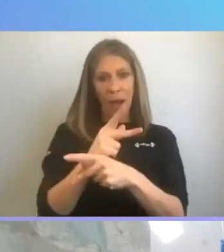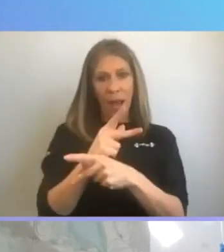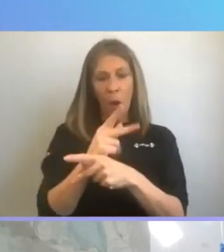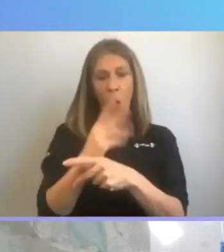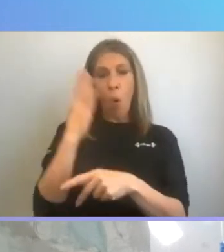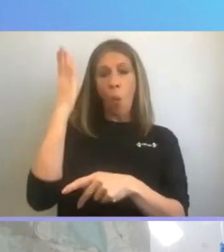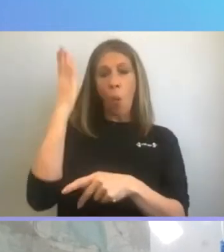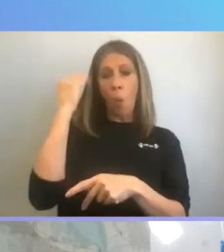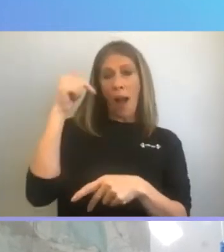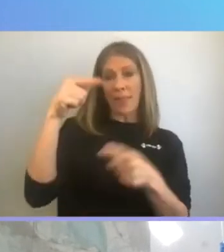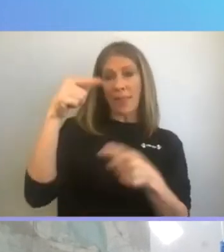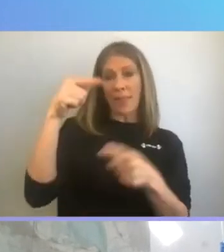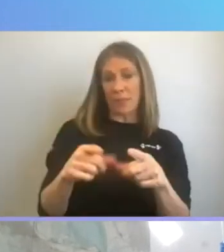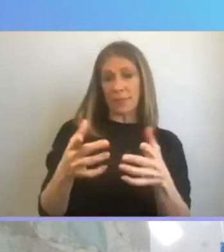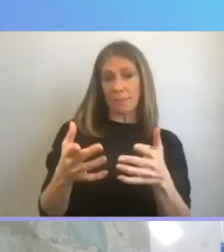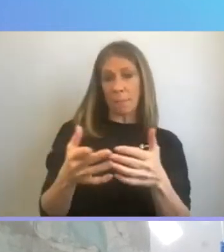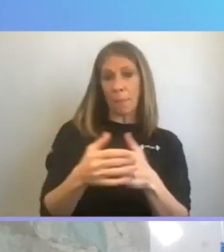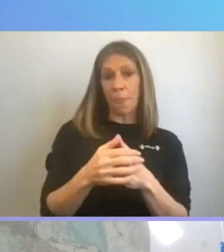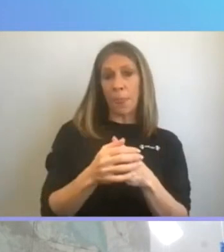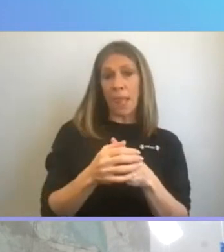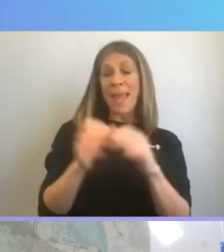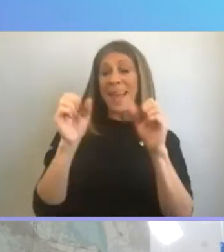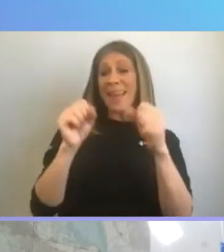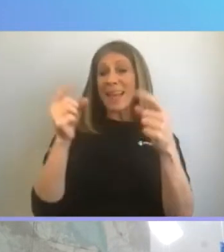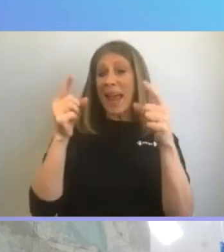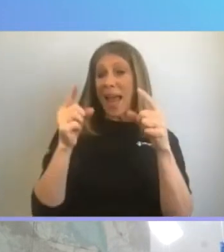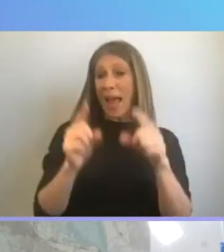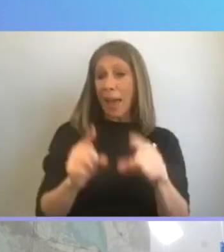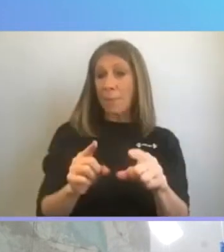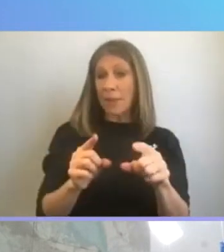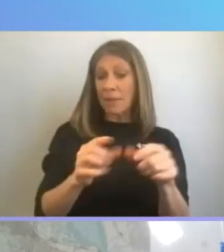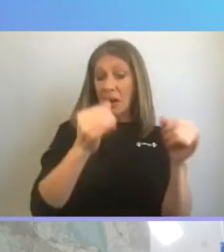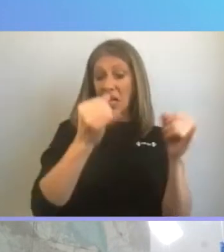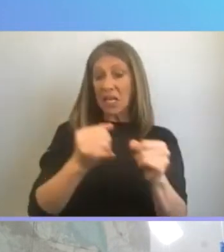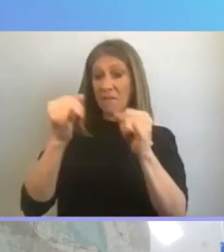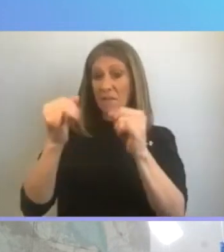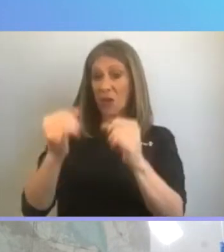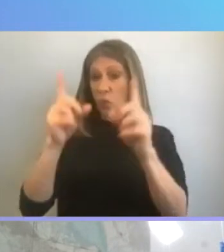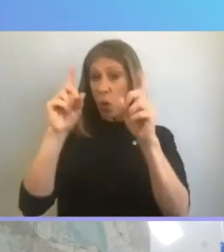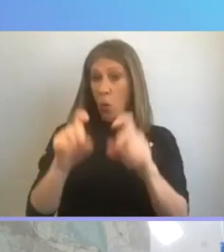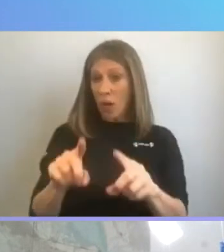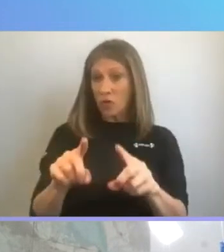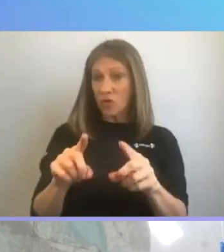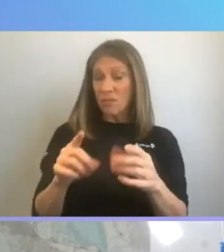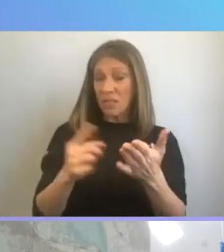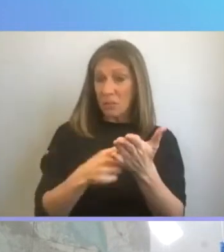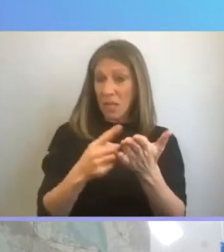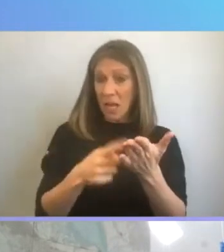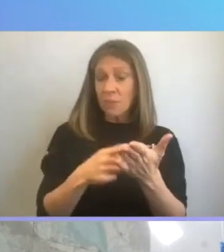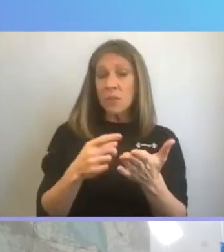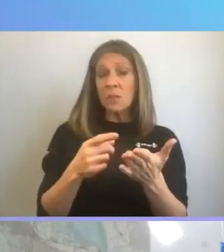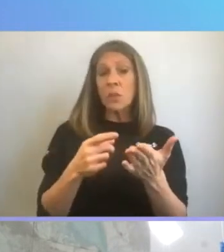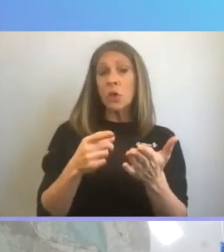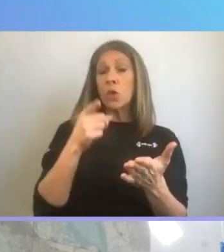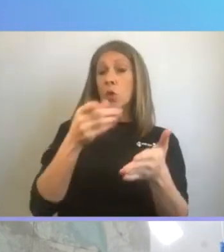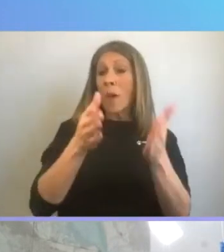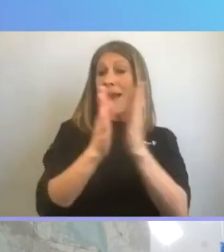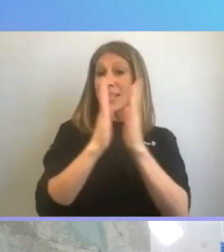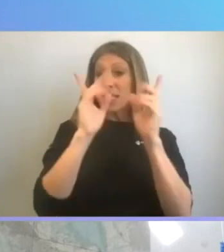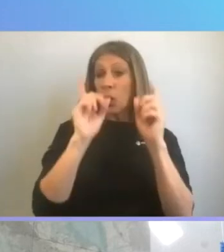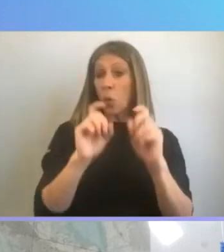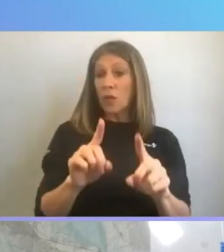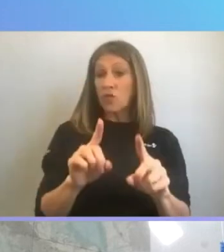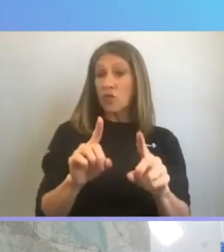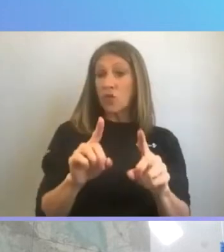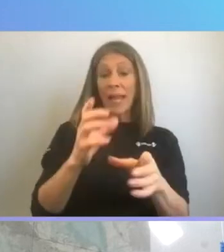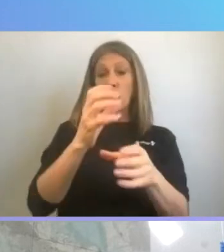this happens. And it can happen on an individual question basis, where you ask a question and you